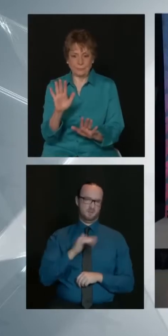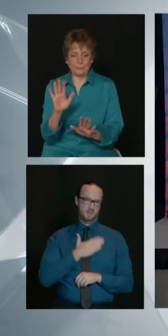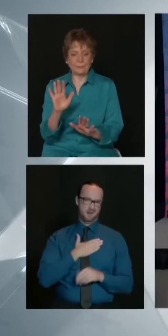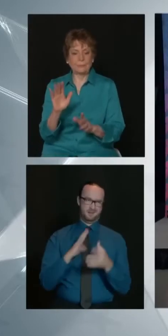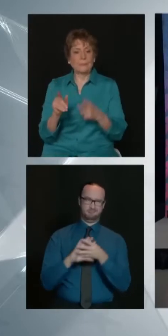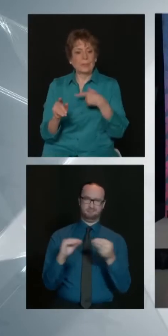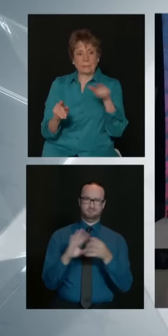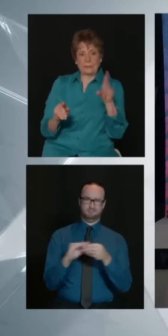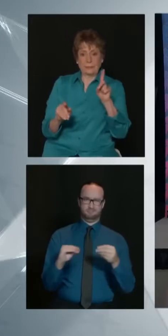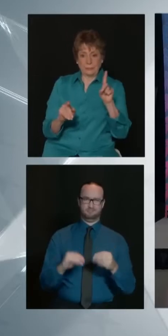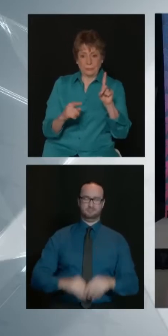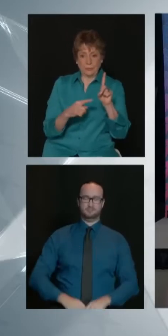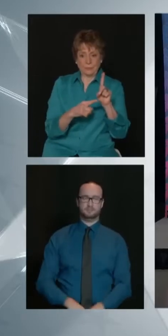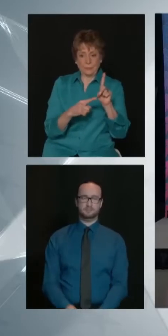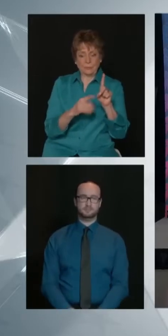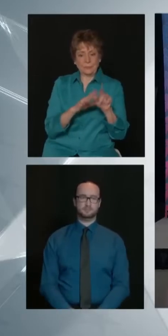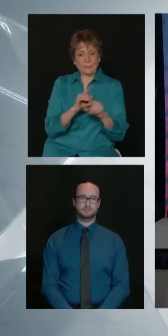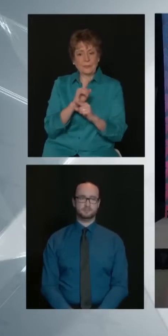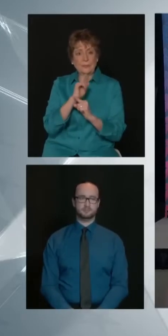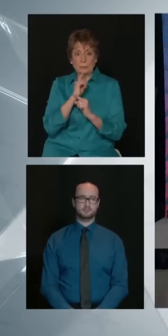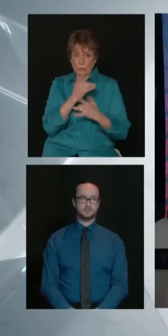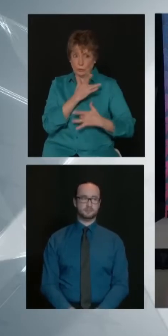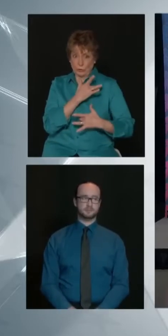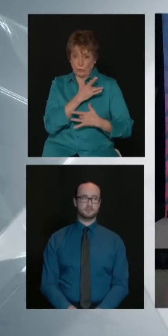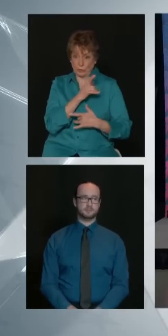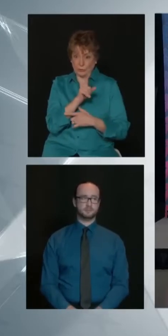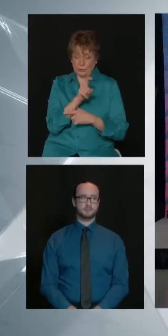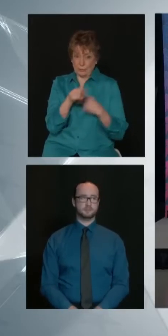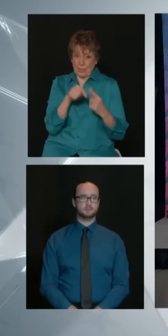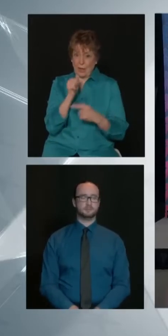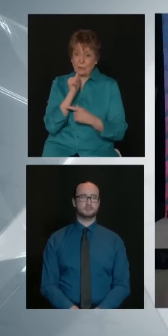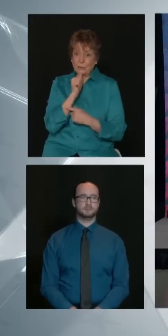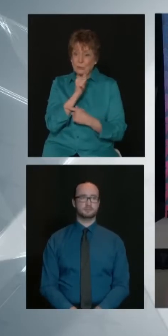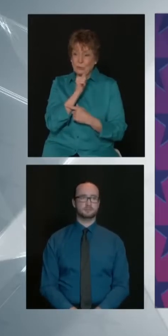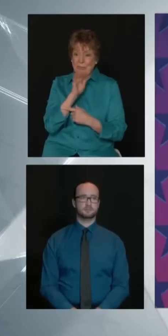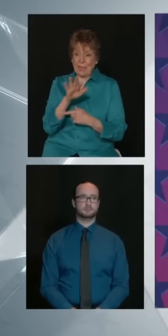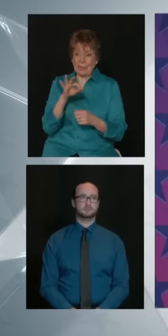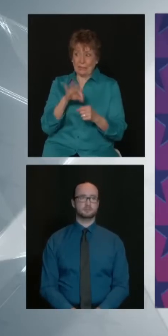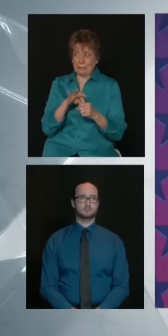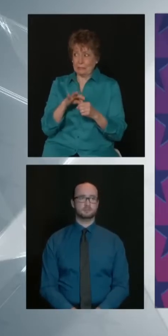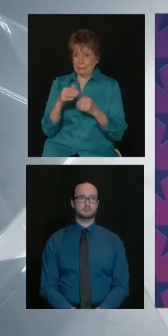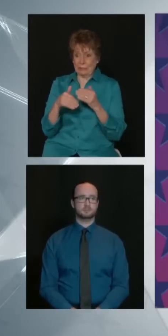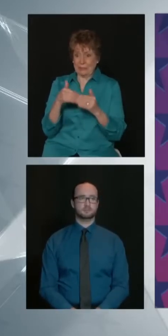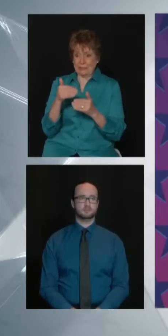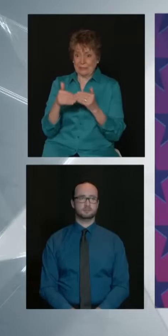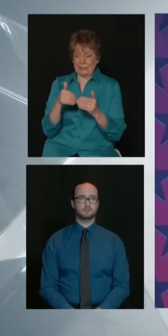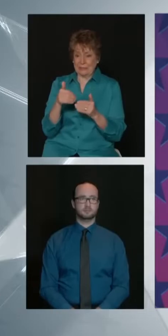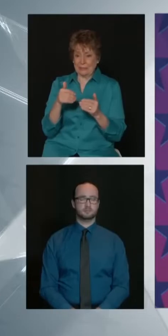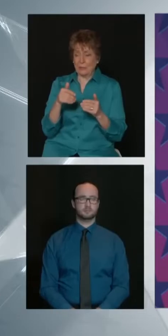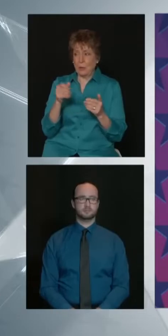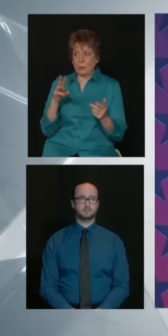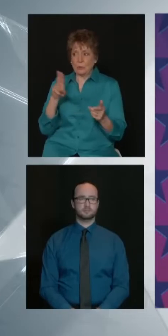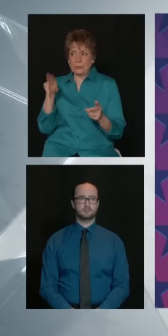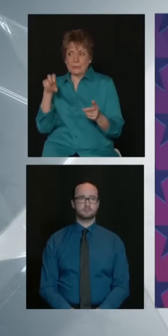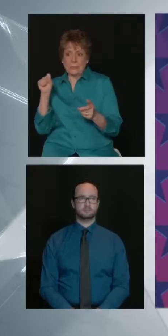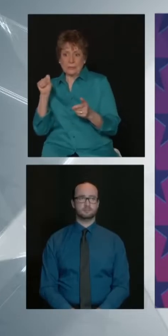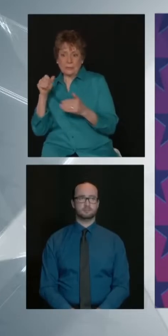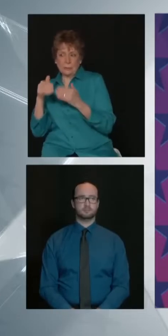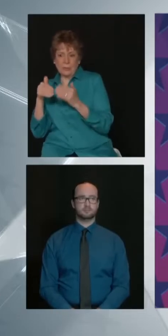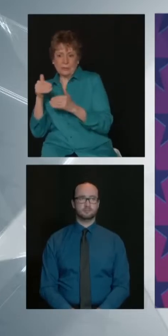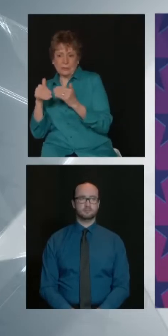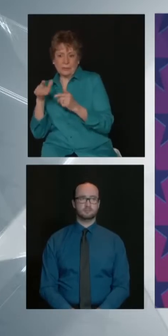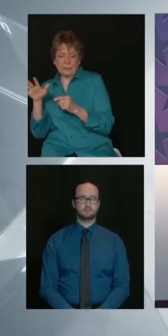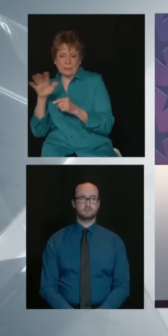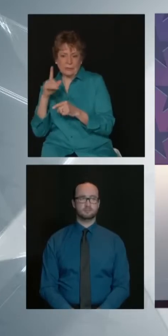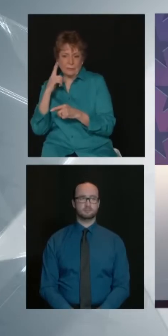serious concerns over Arizona's election process, over the country's election process that were exposed in 2020? Ted,